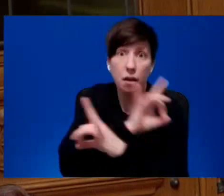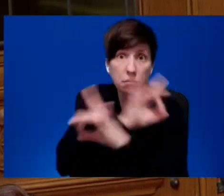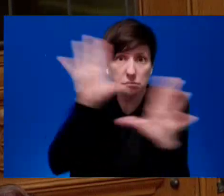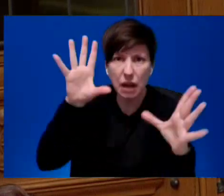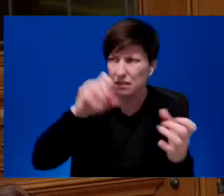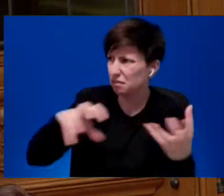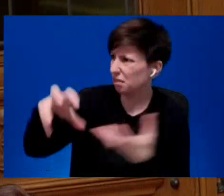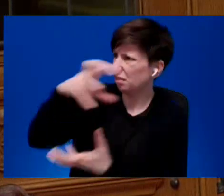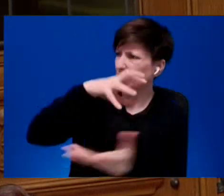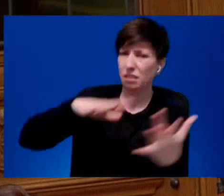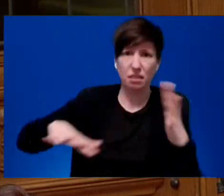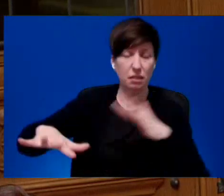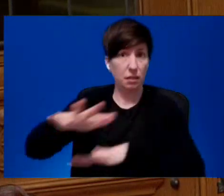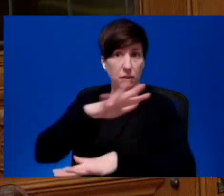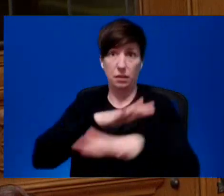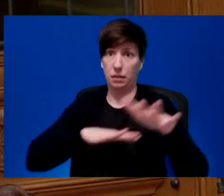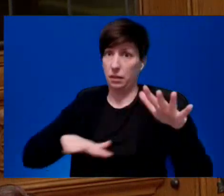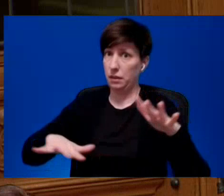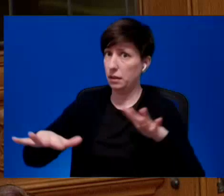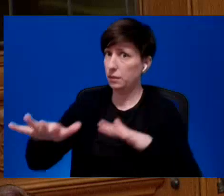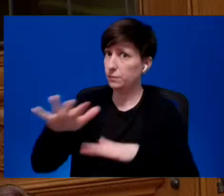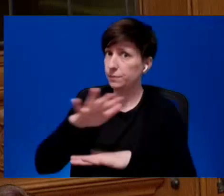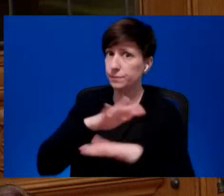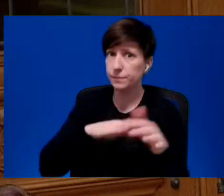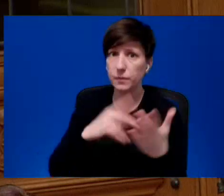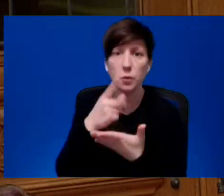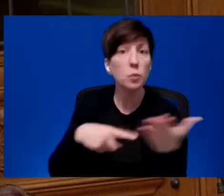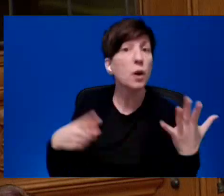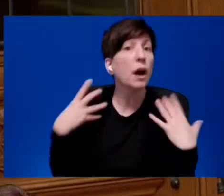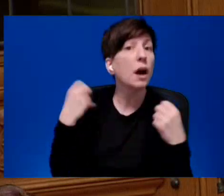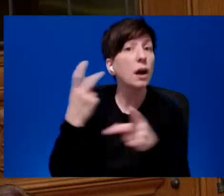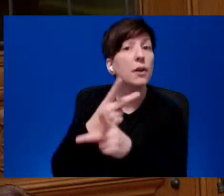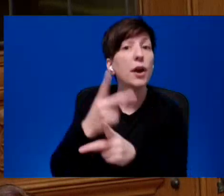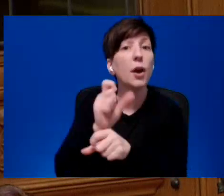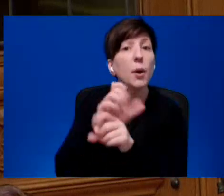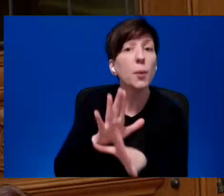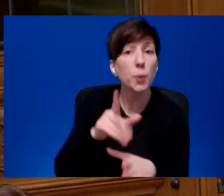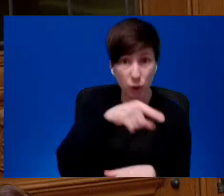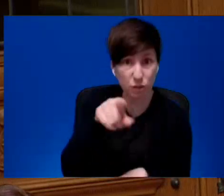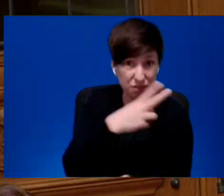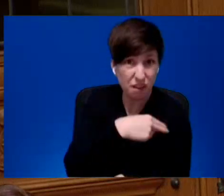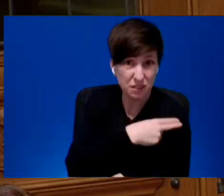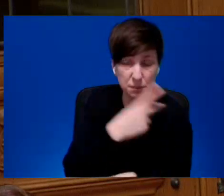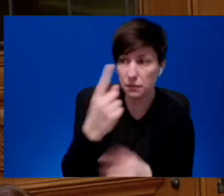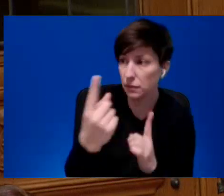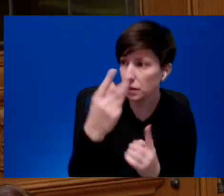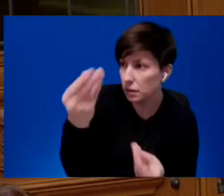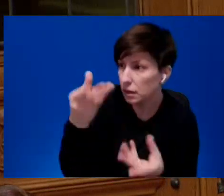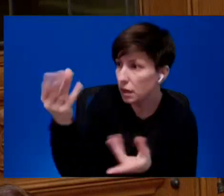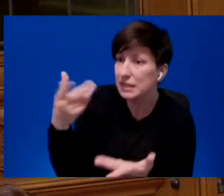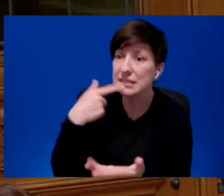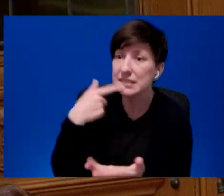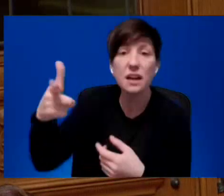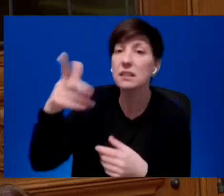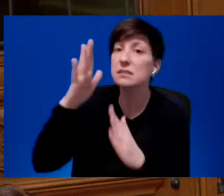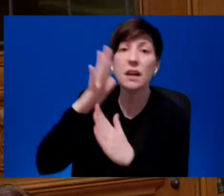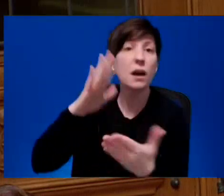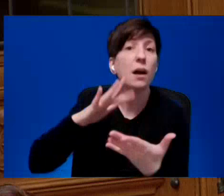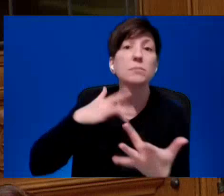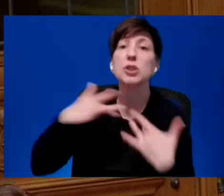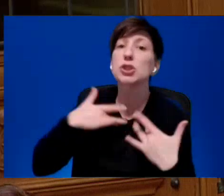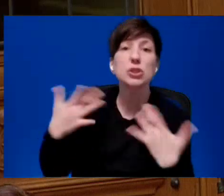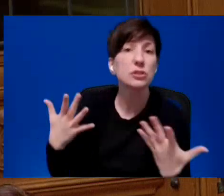concern hospital workers told me was the lack of staff. They said to me they're